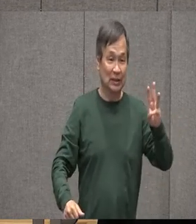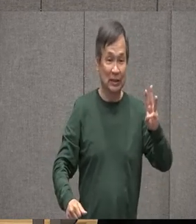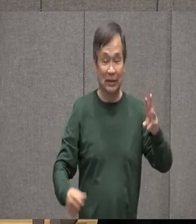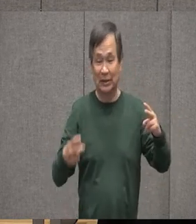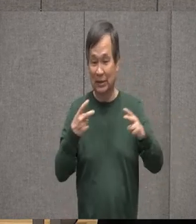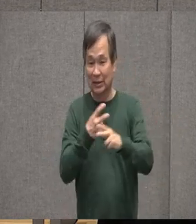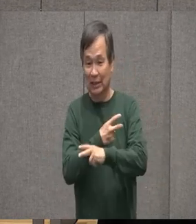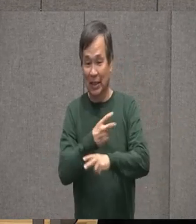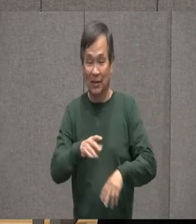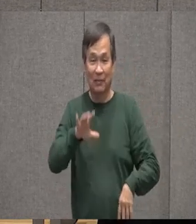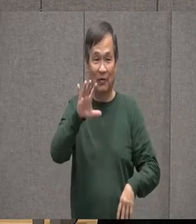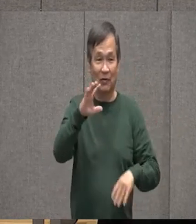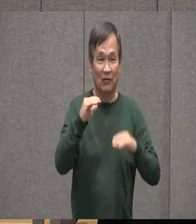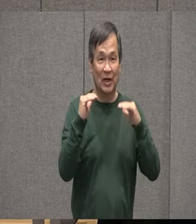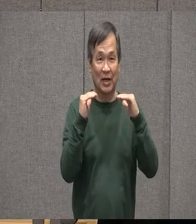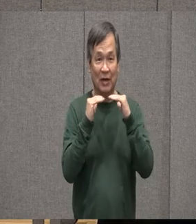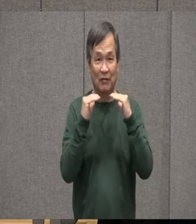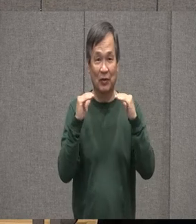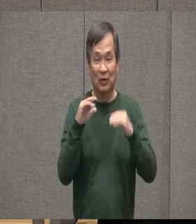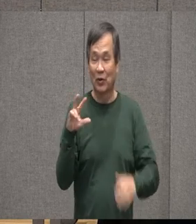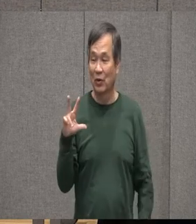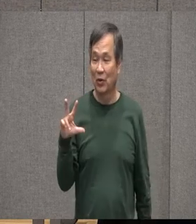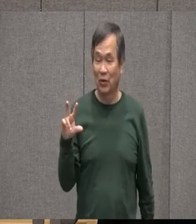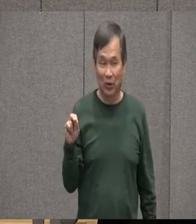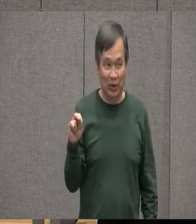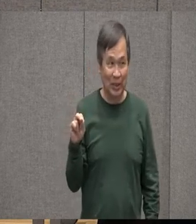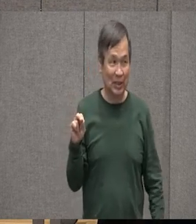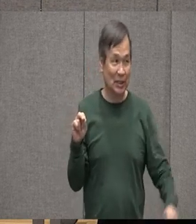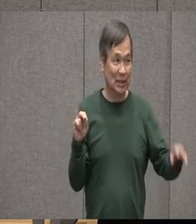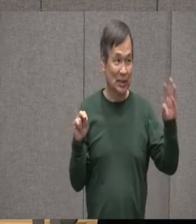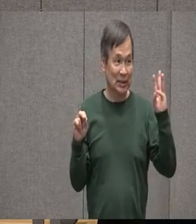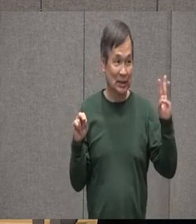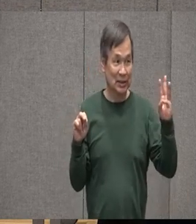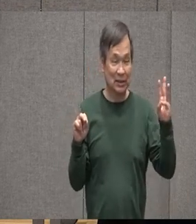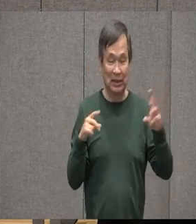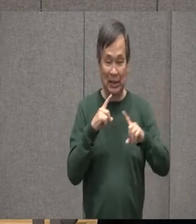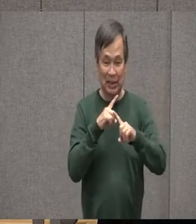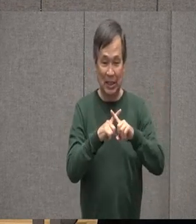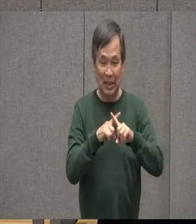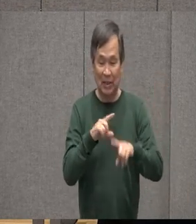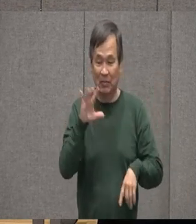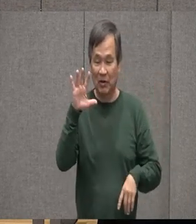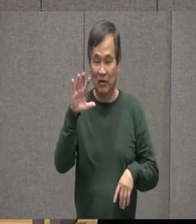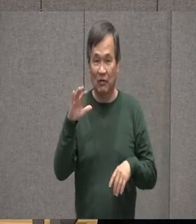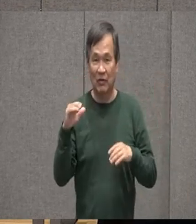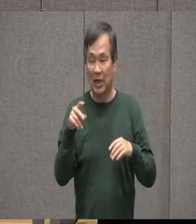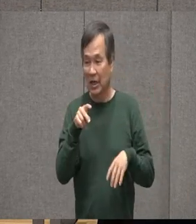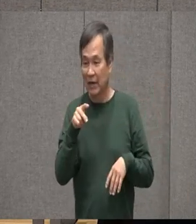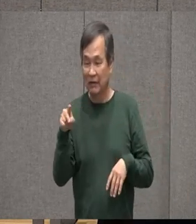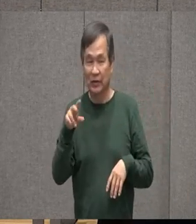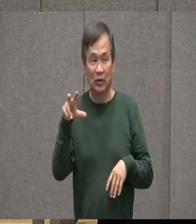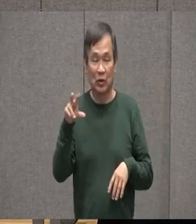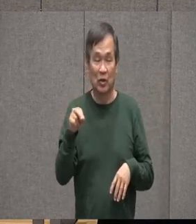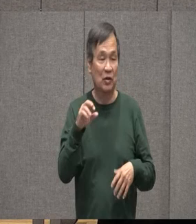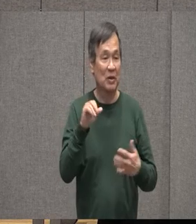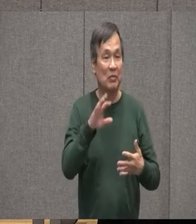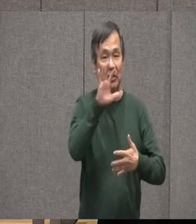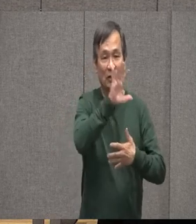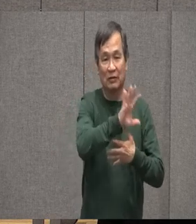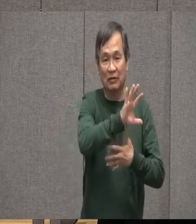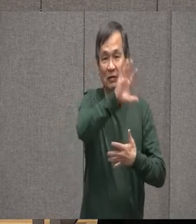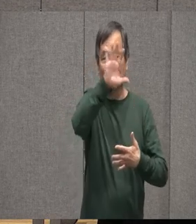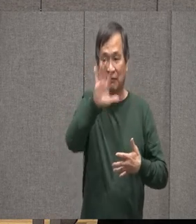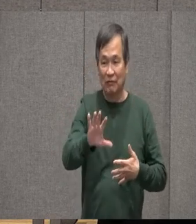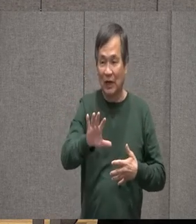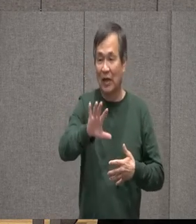6 times 5 equals 30. You might have just known that 6 times 5 equaled 30, or you might have done some skip counting like we did in the story,